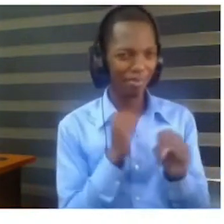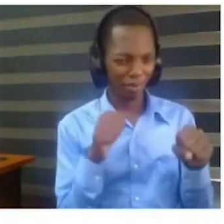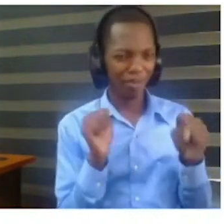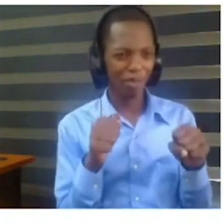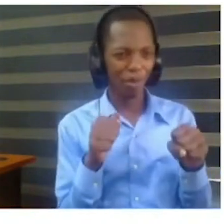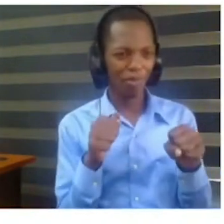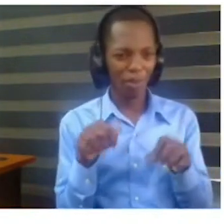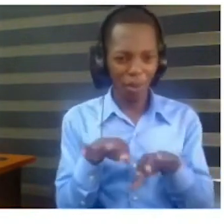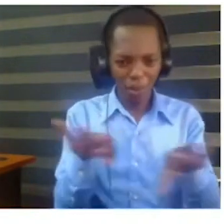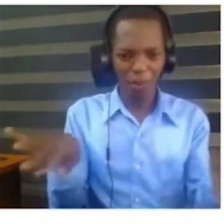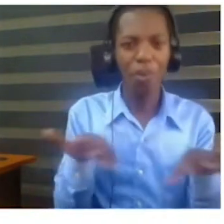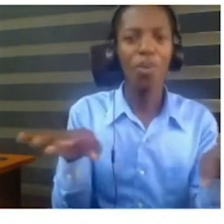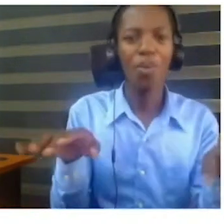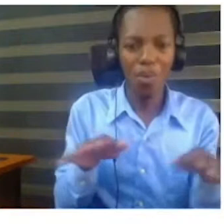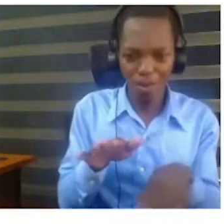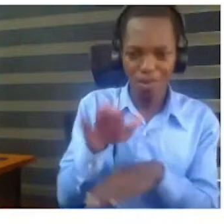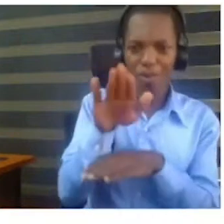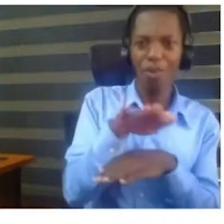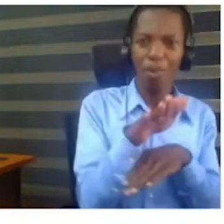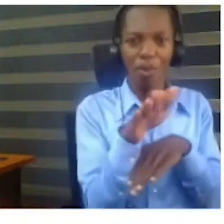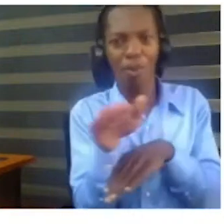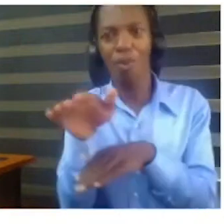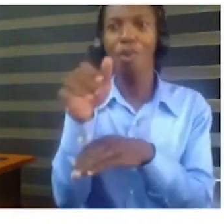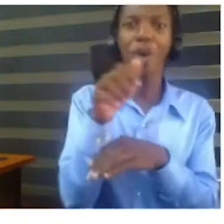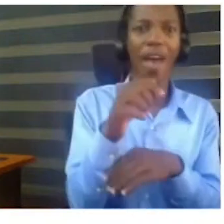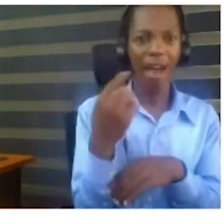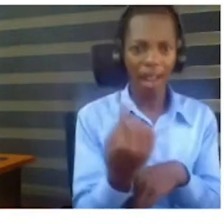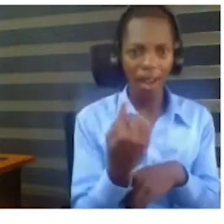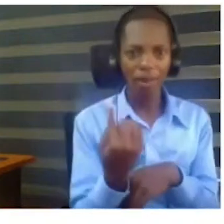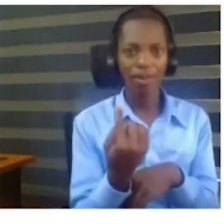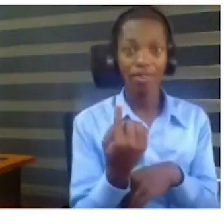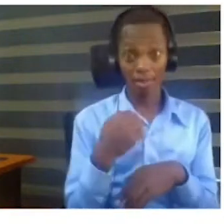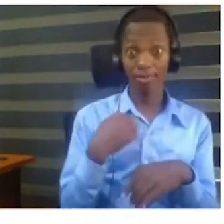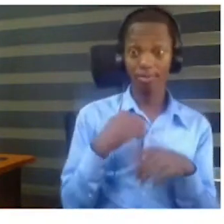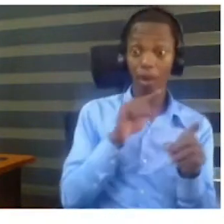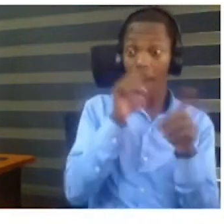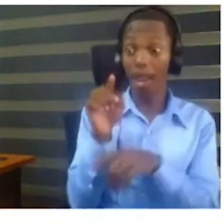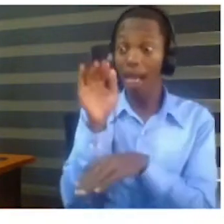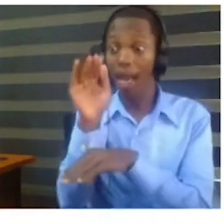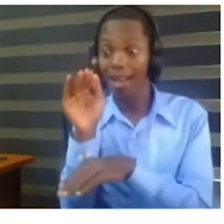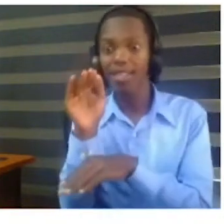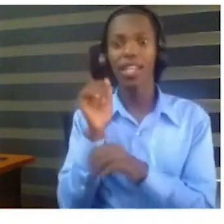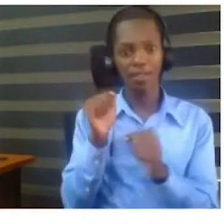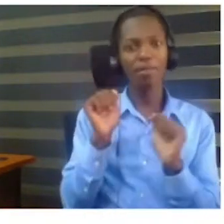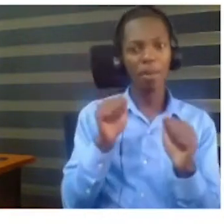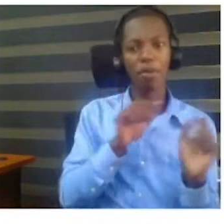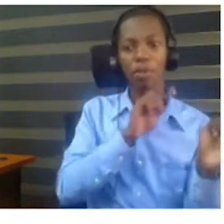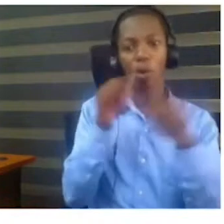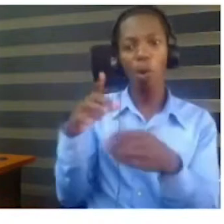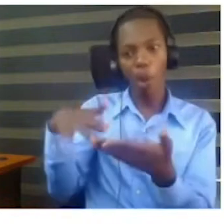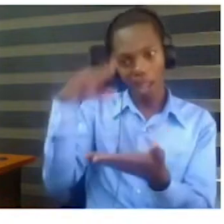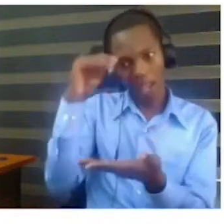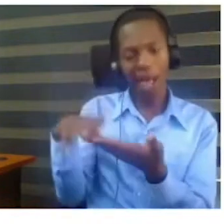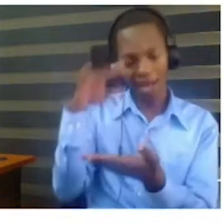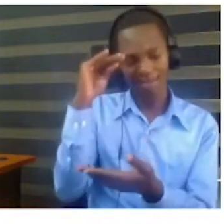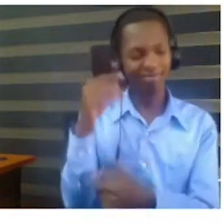So I reached out to surf schools asking if I could take lessons. And they told me, we've